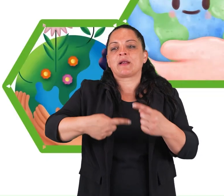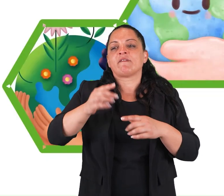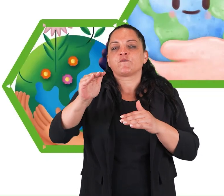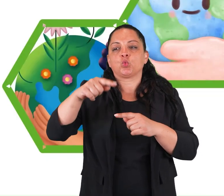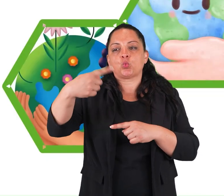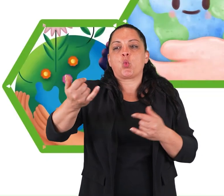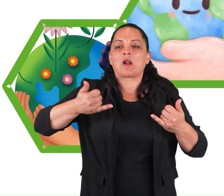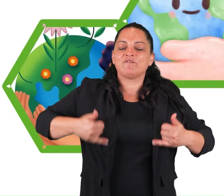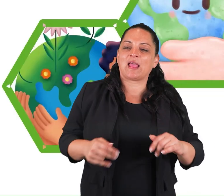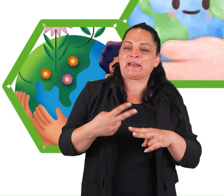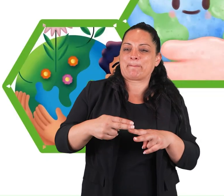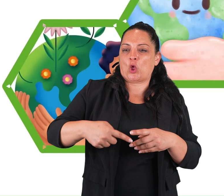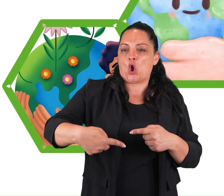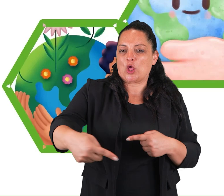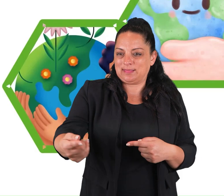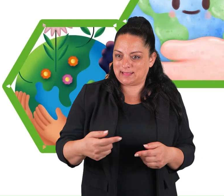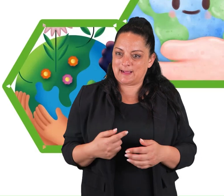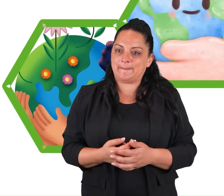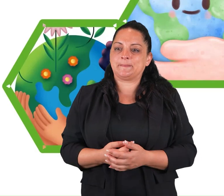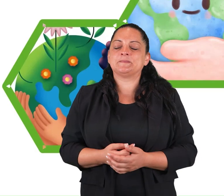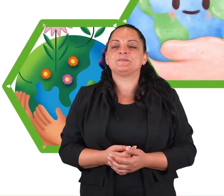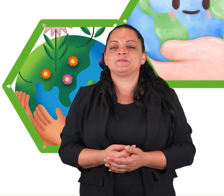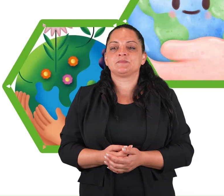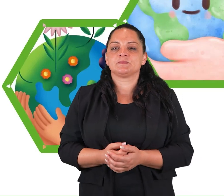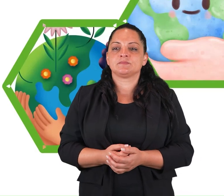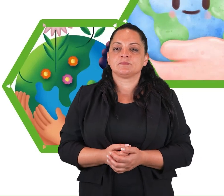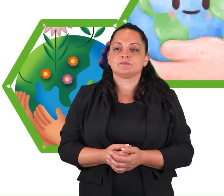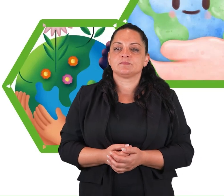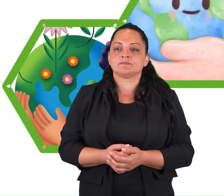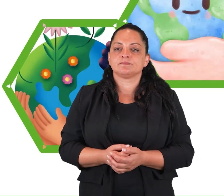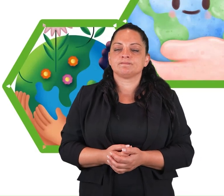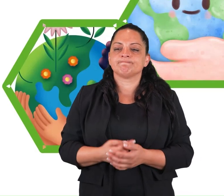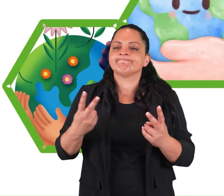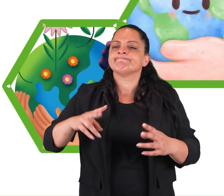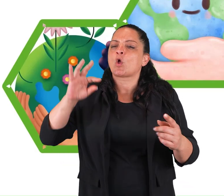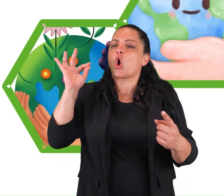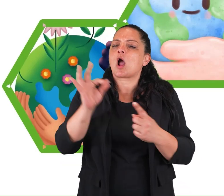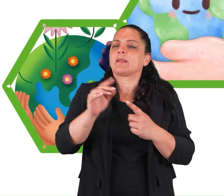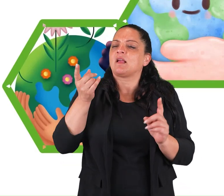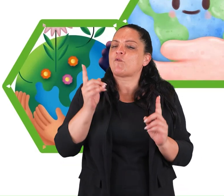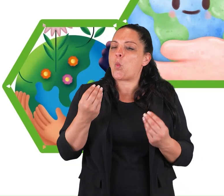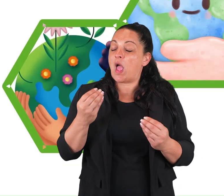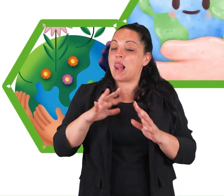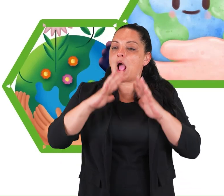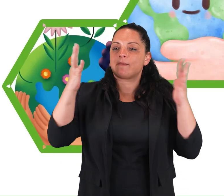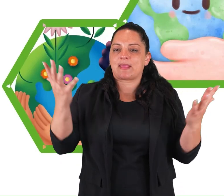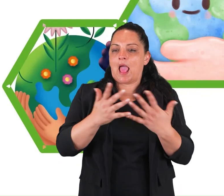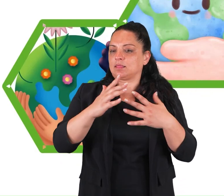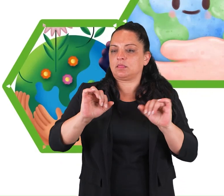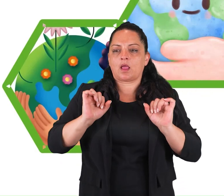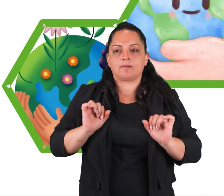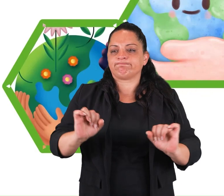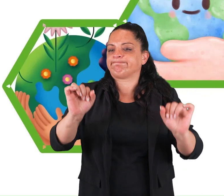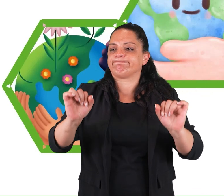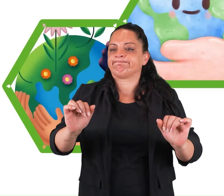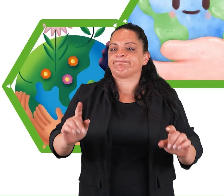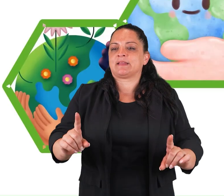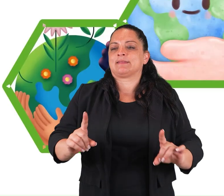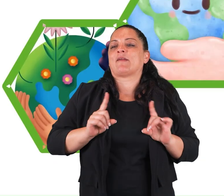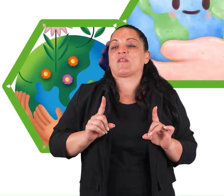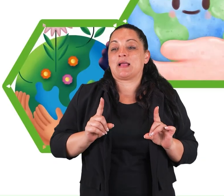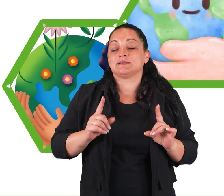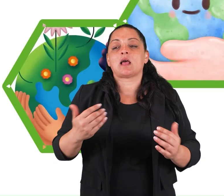grandchildren. The key idea is that protecting the environment is the responsibility of everyone and not